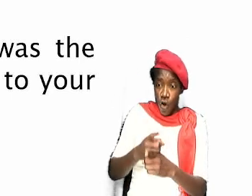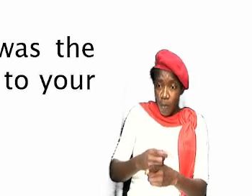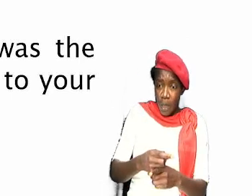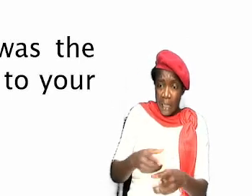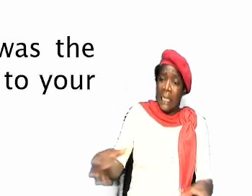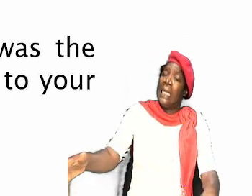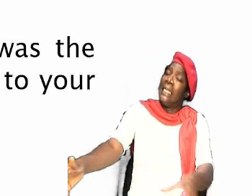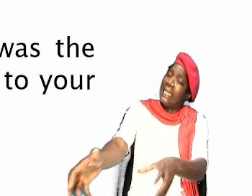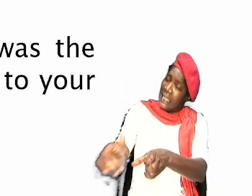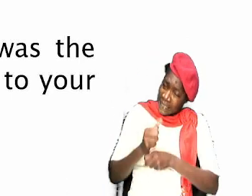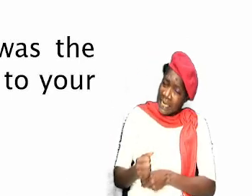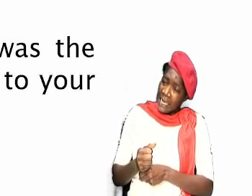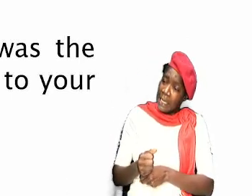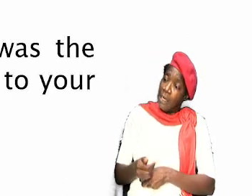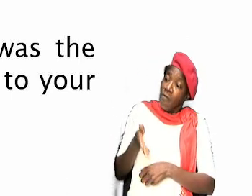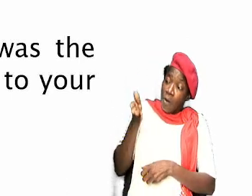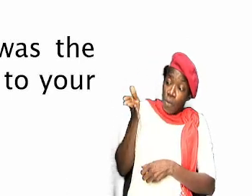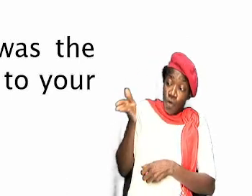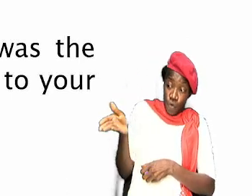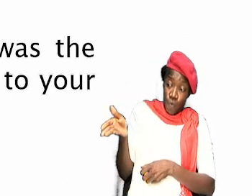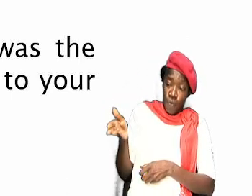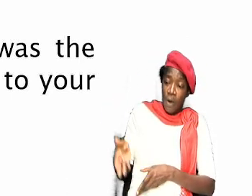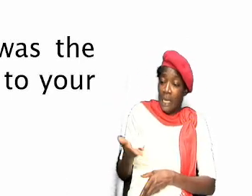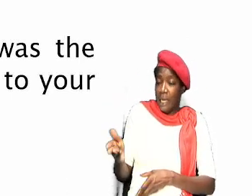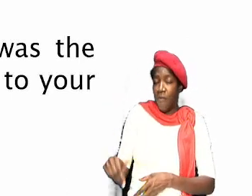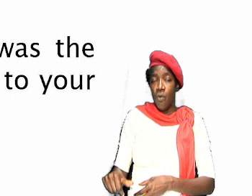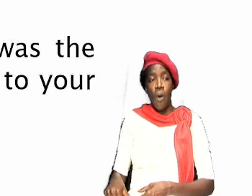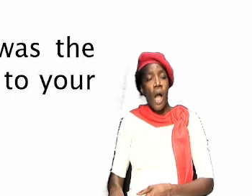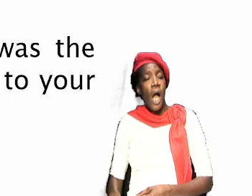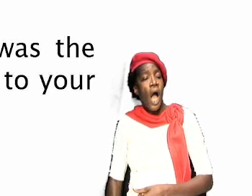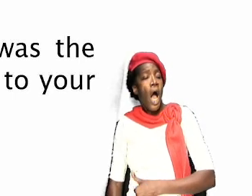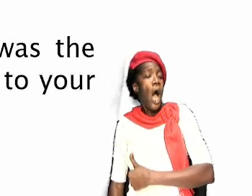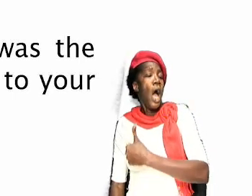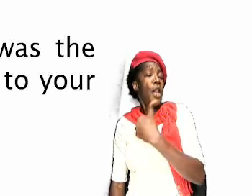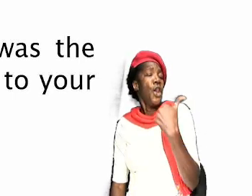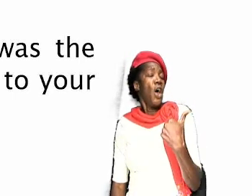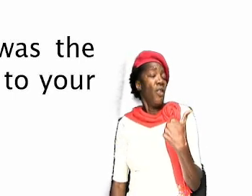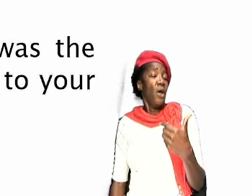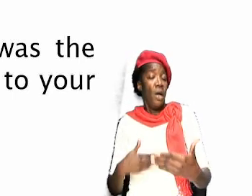and give to another,